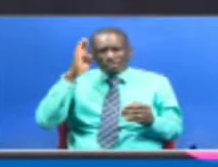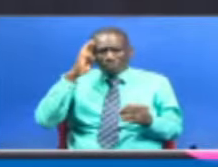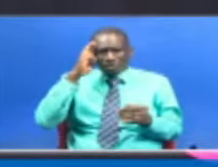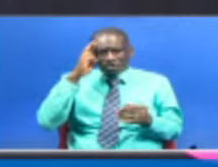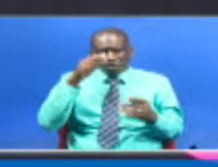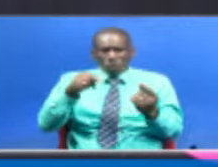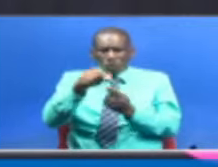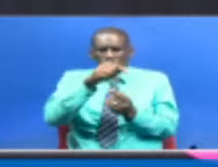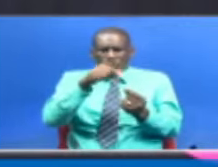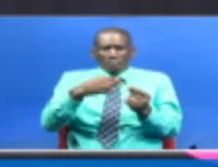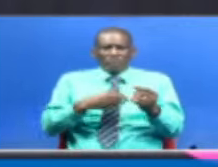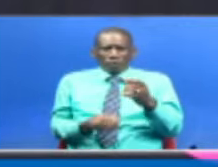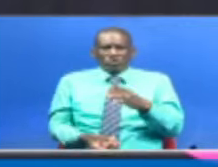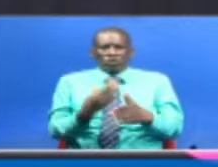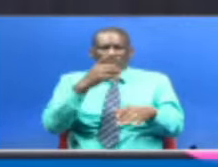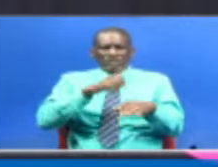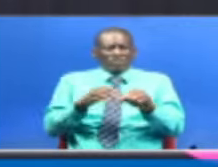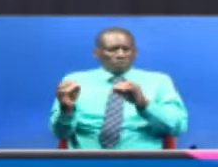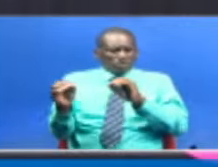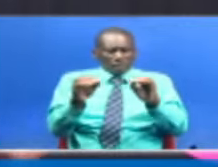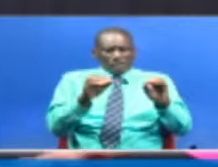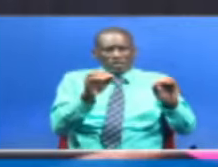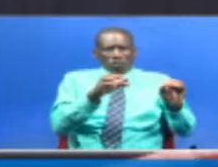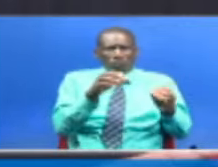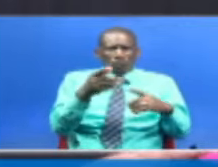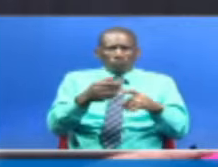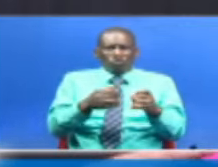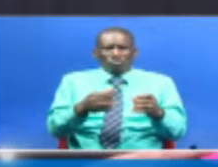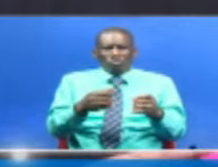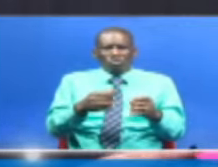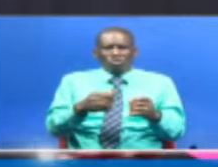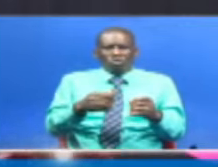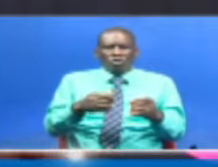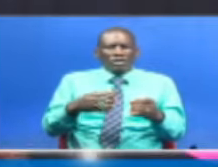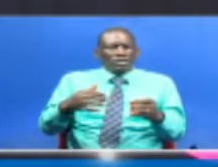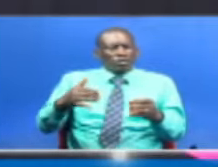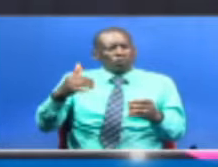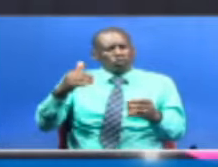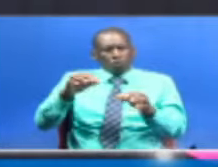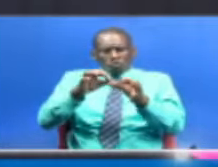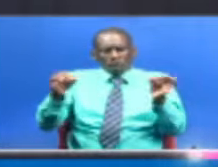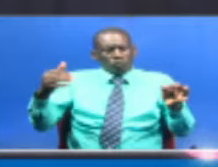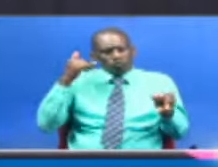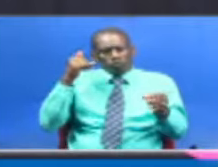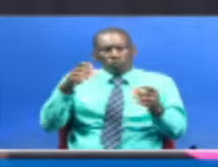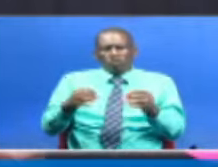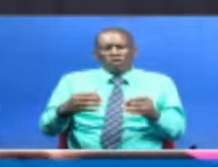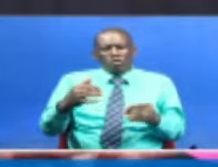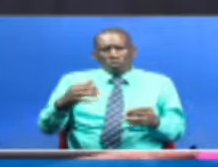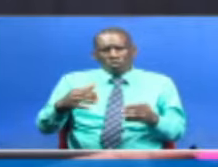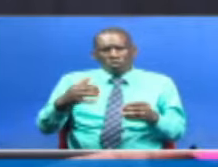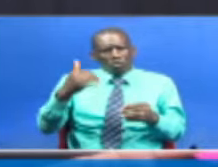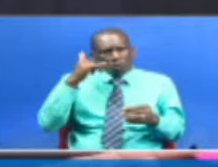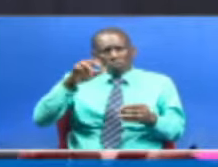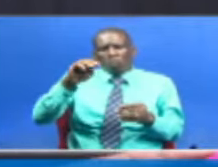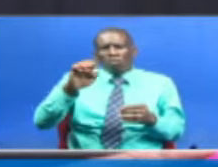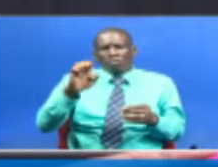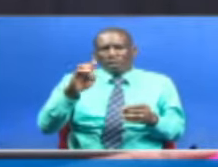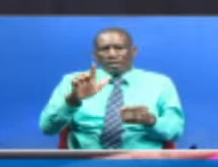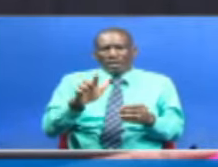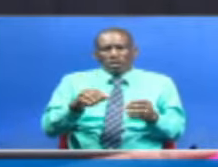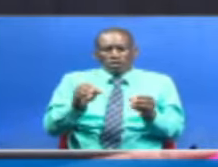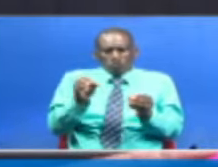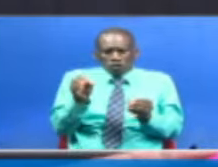I was growing up during the transition of the wired telecommunication to the wireless, even charging stations to charge a